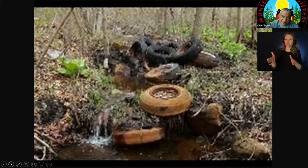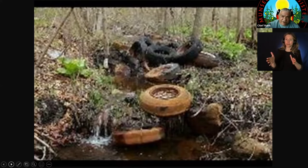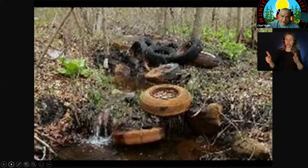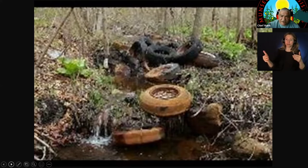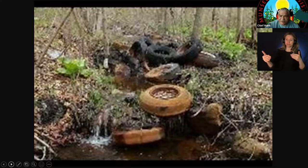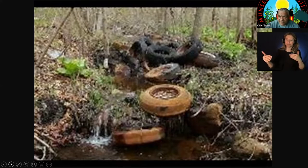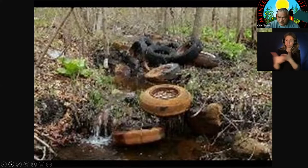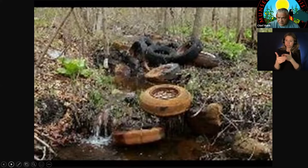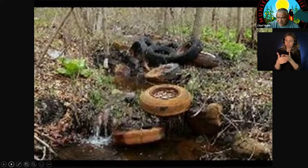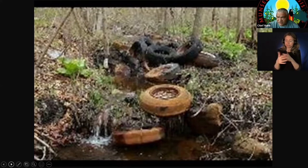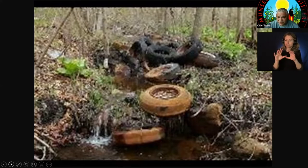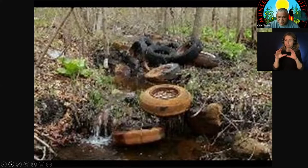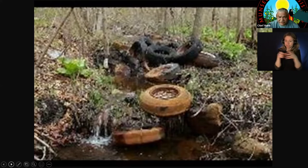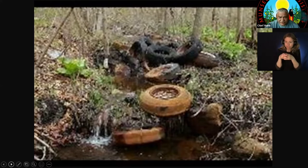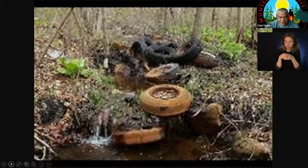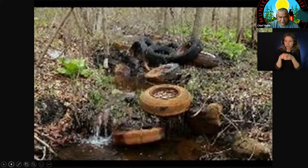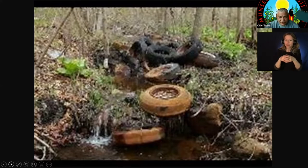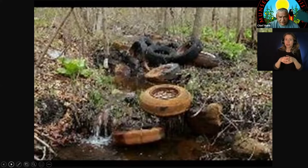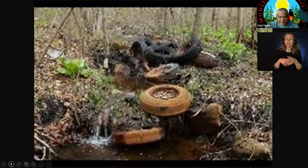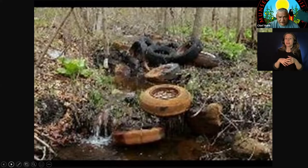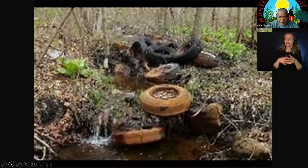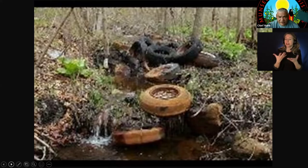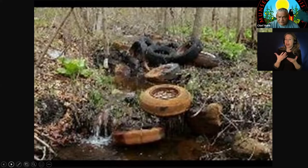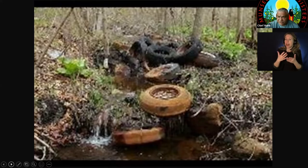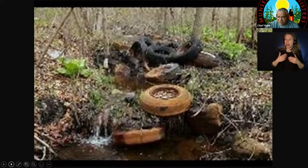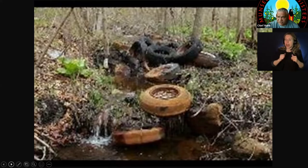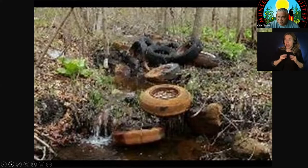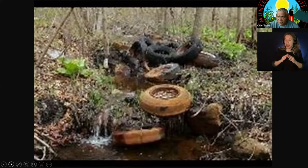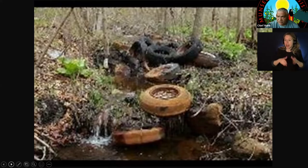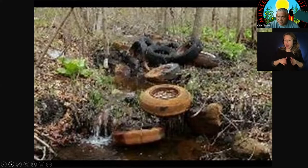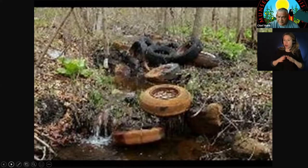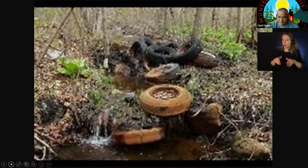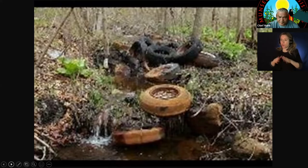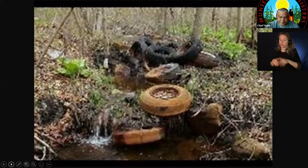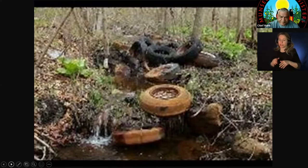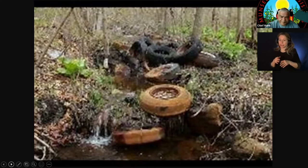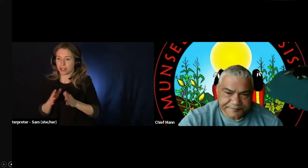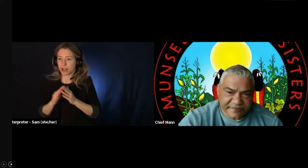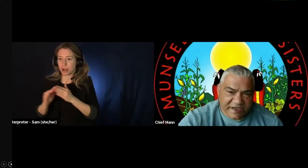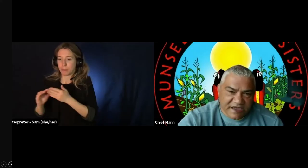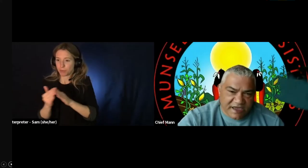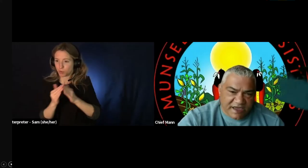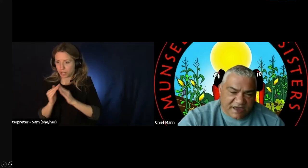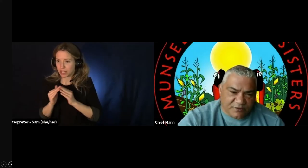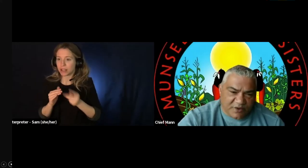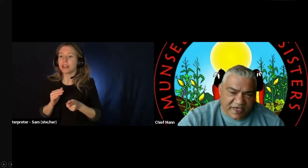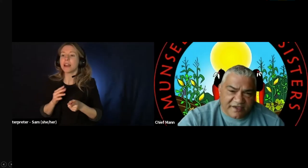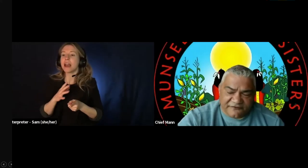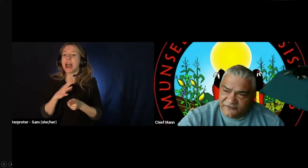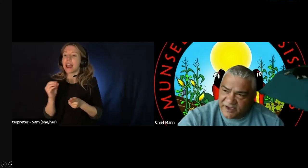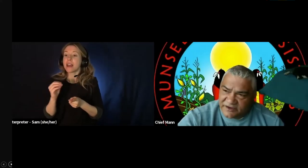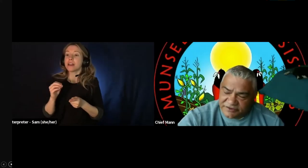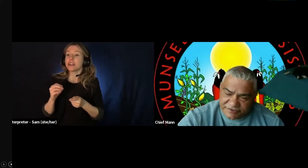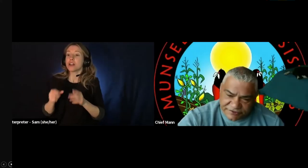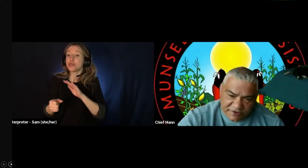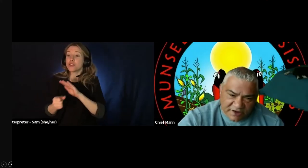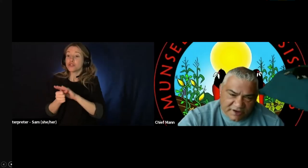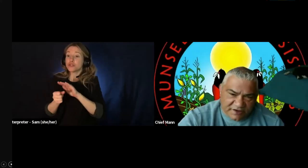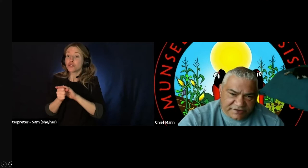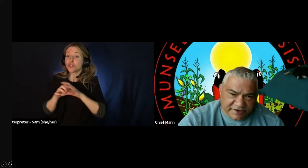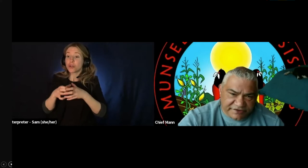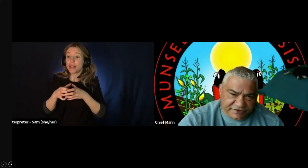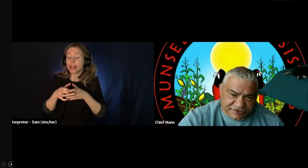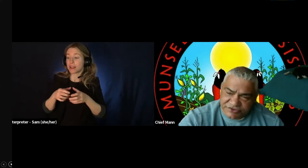1,100 Native Americans from the Turtle Clan out of their homeland. And when that failed